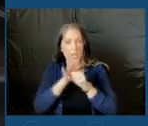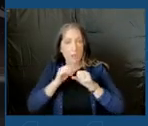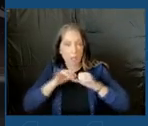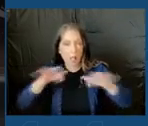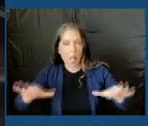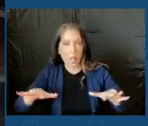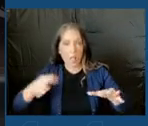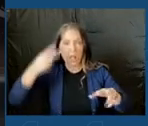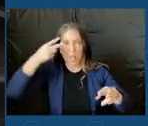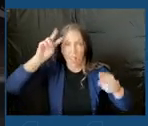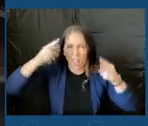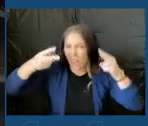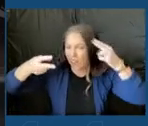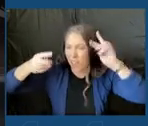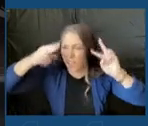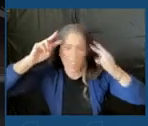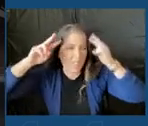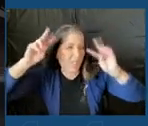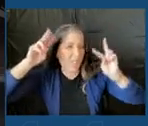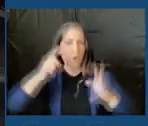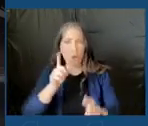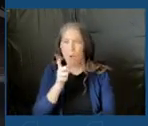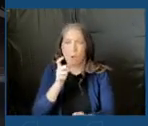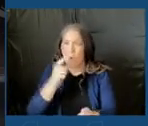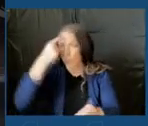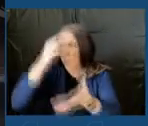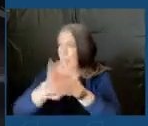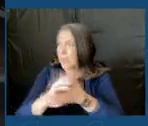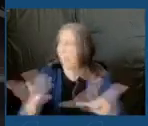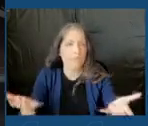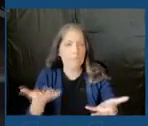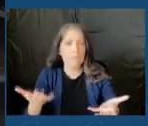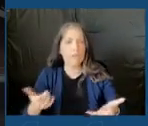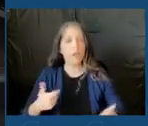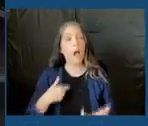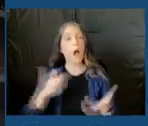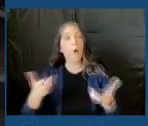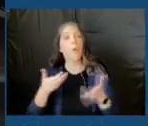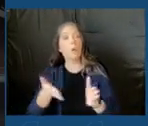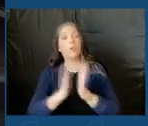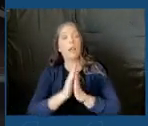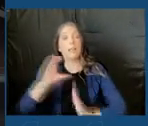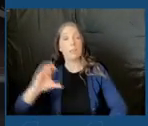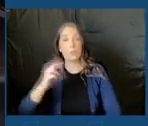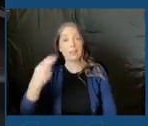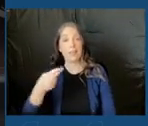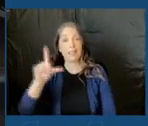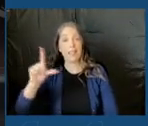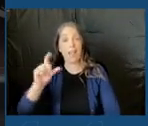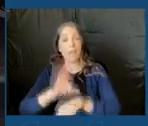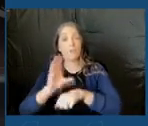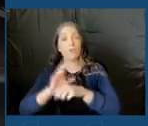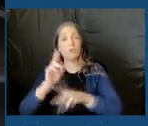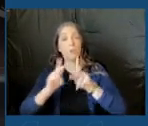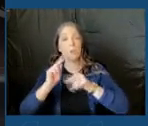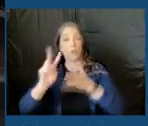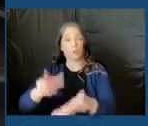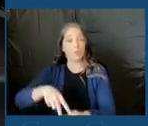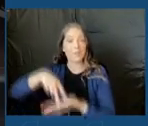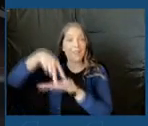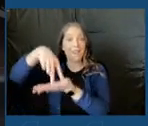said, who can you believe? I would like to ask the Choose Healthy Life church people to stand. They